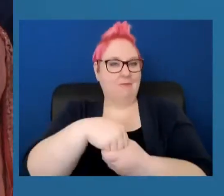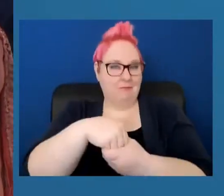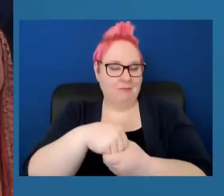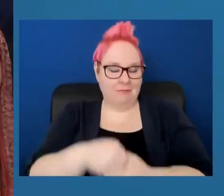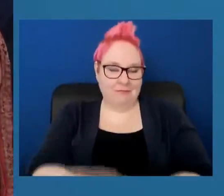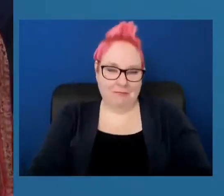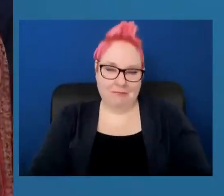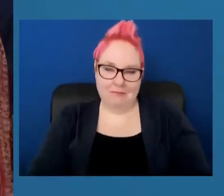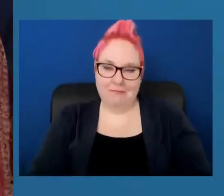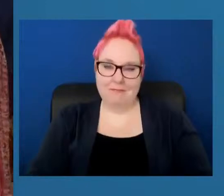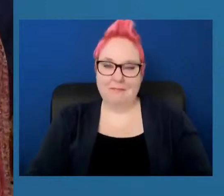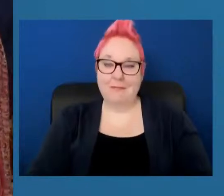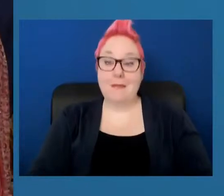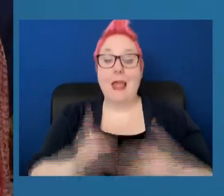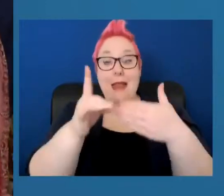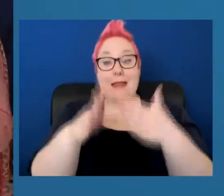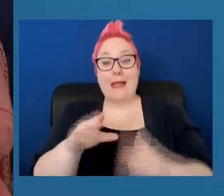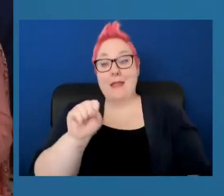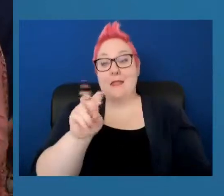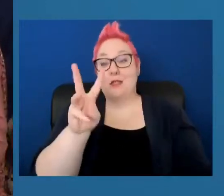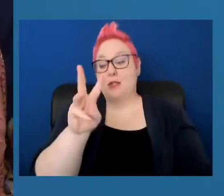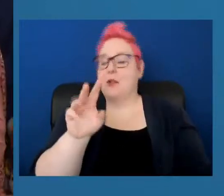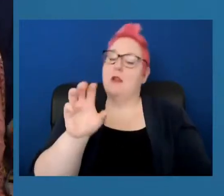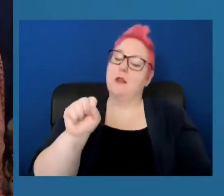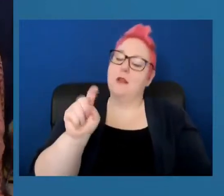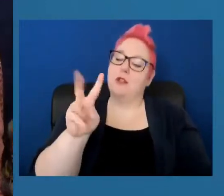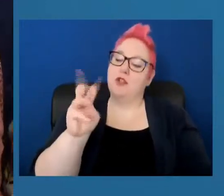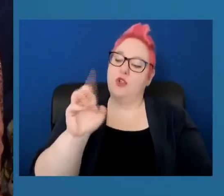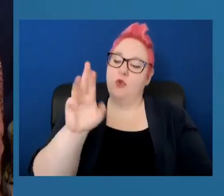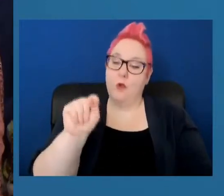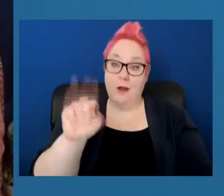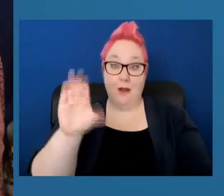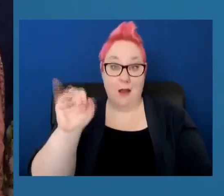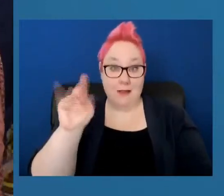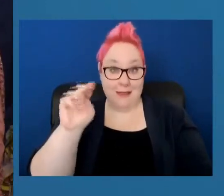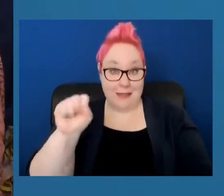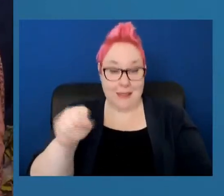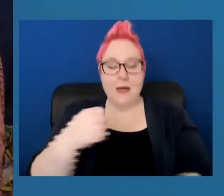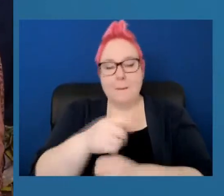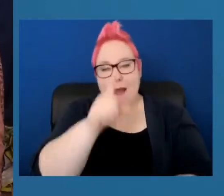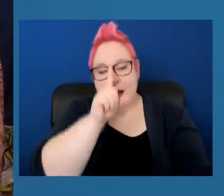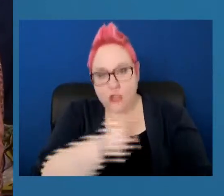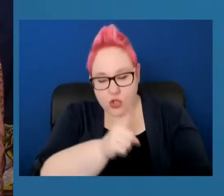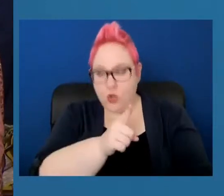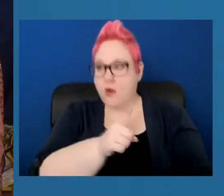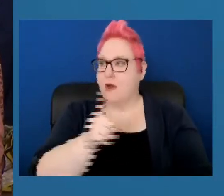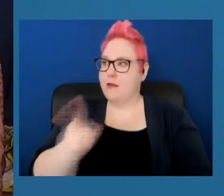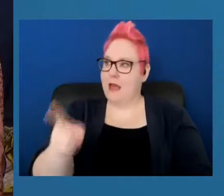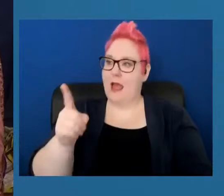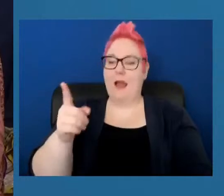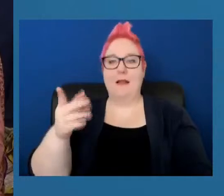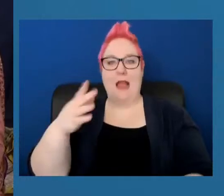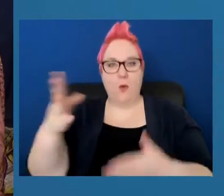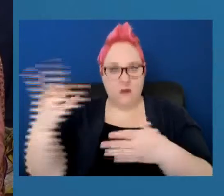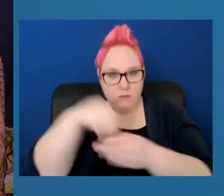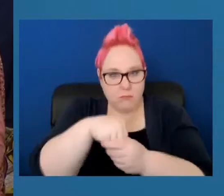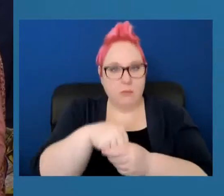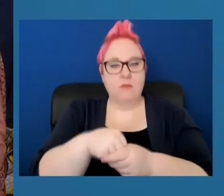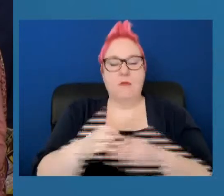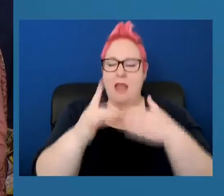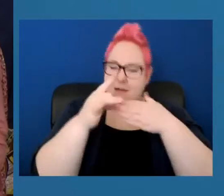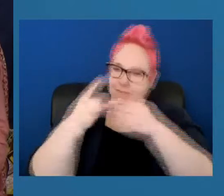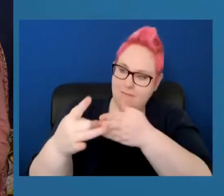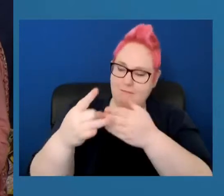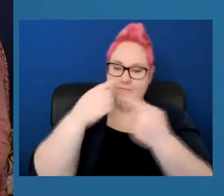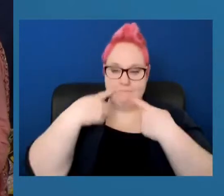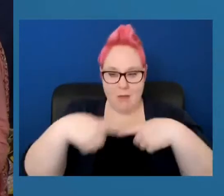And Leader Stuart Cousins, making sure that the Senate was on board to drive this and get this over the finish line. These are the leaders that